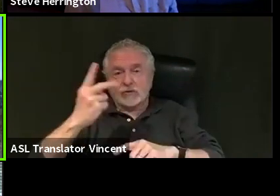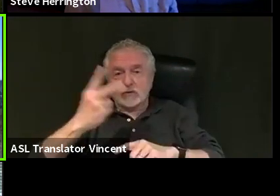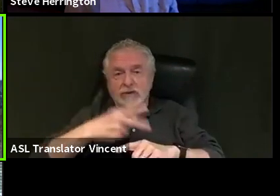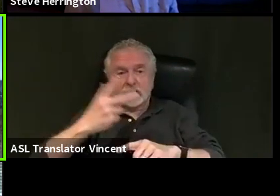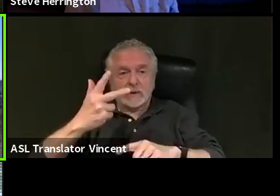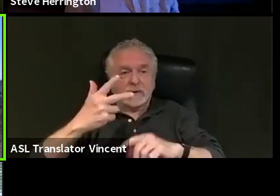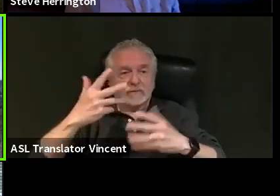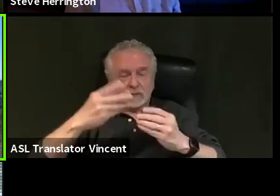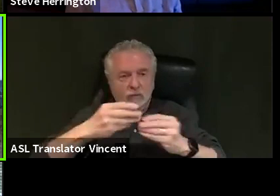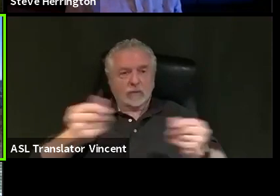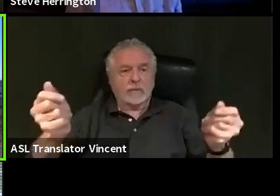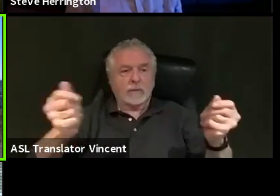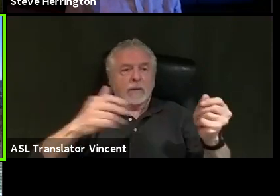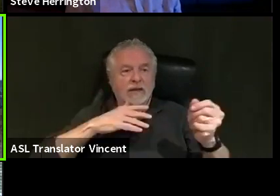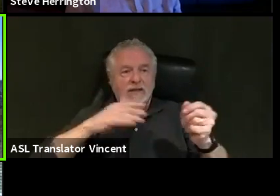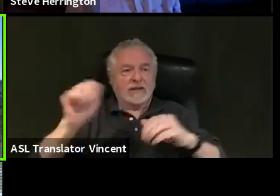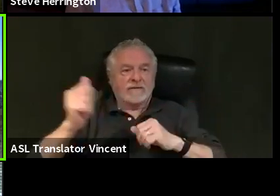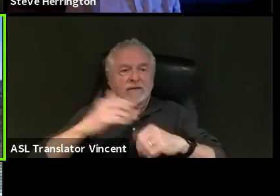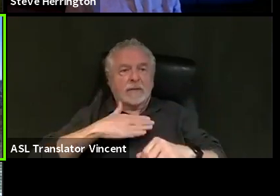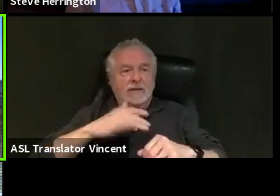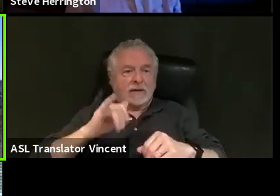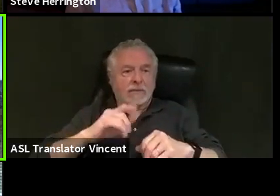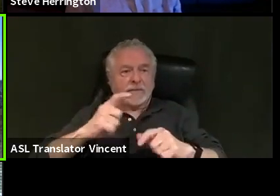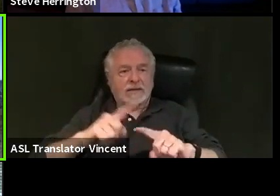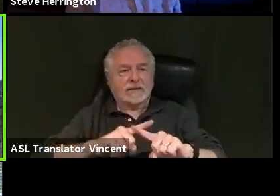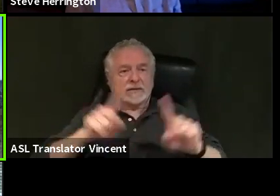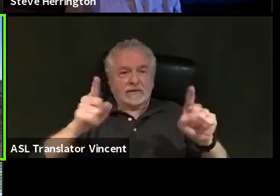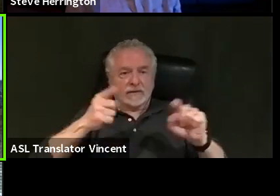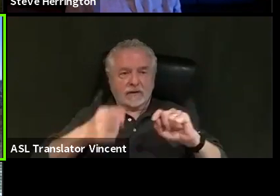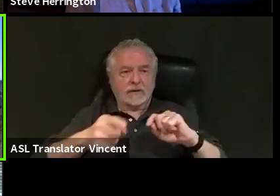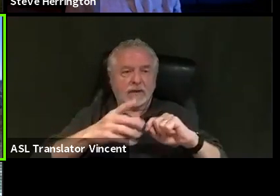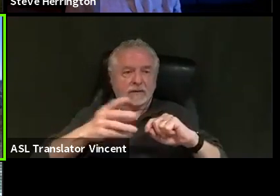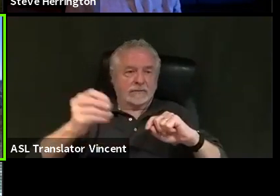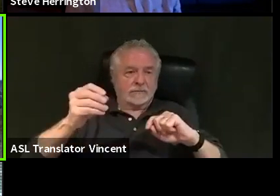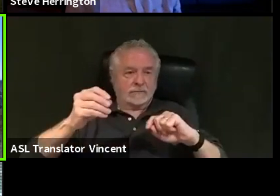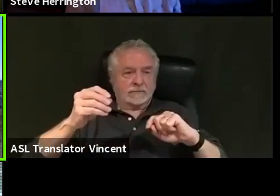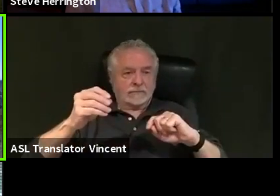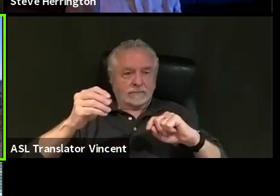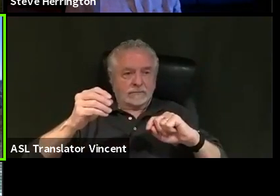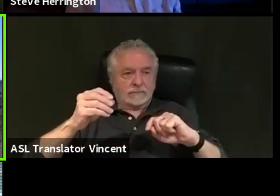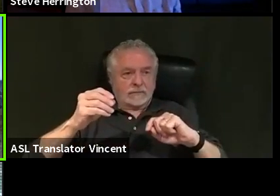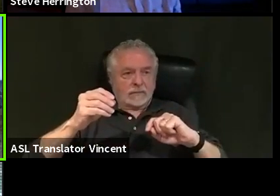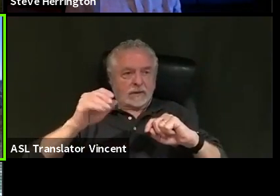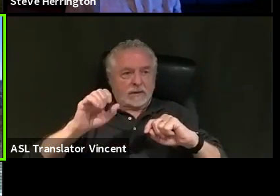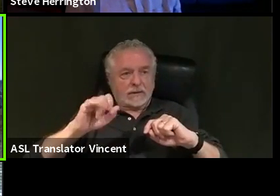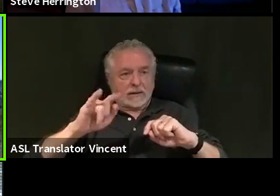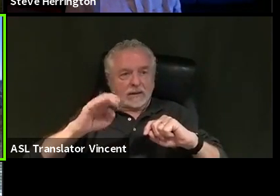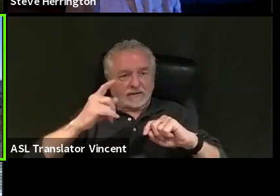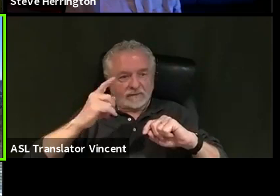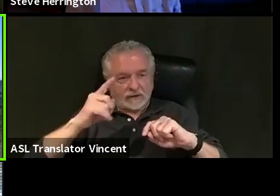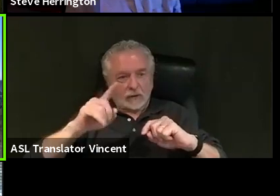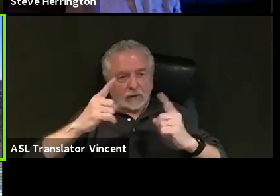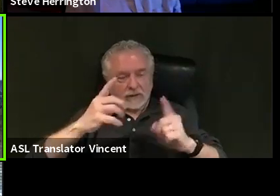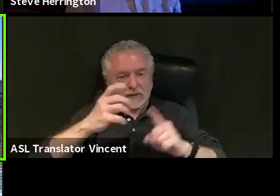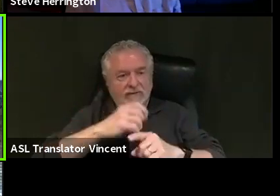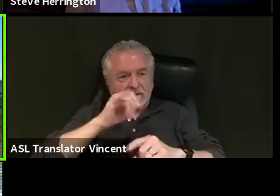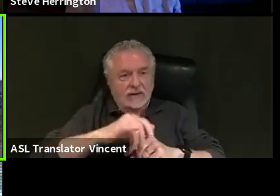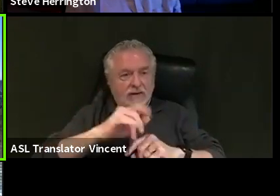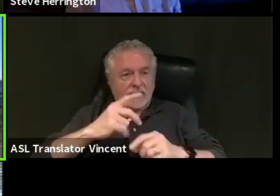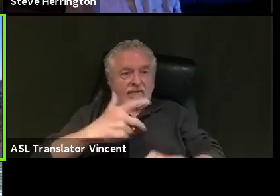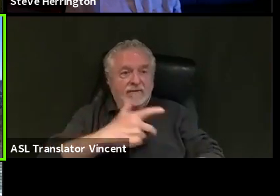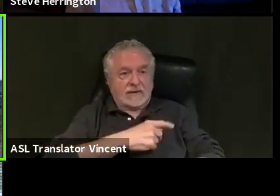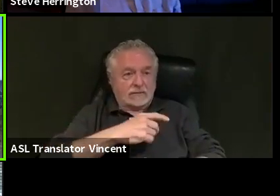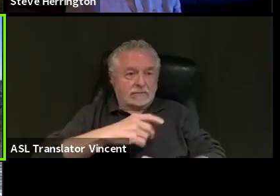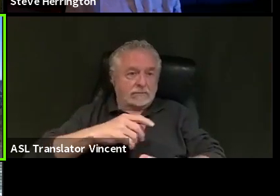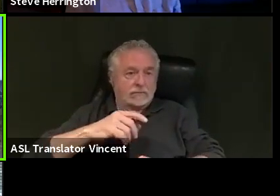effects are gone and it leaves the body. So there's a big difference there. And the side effects, if one gets it from the